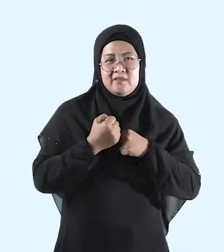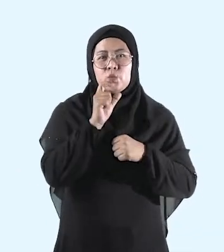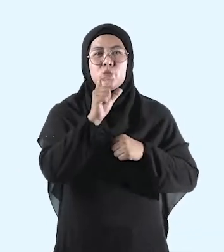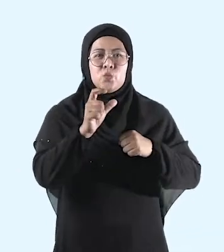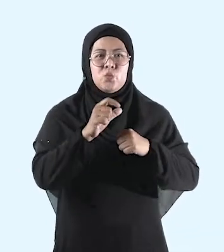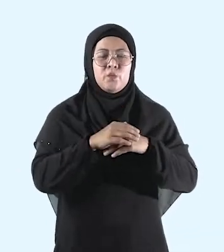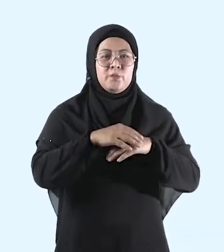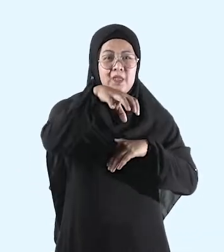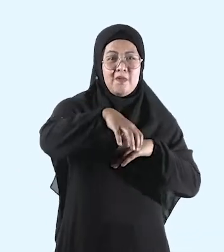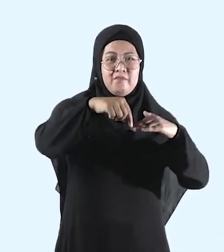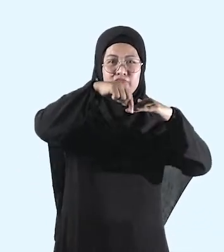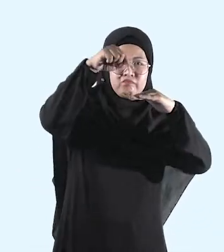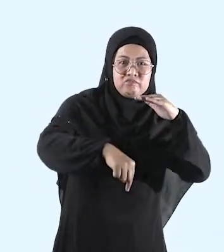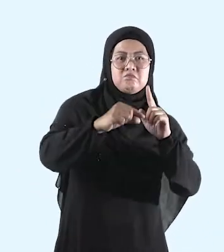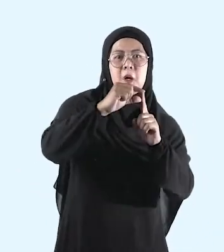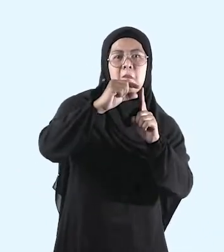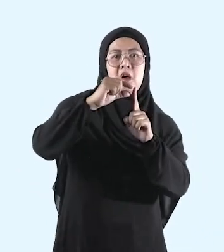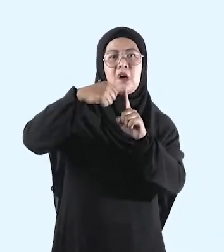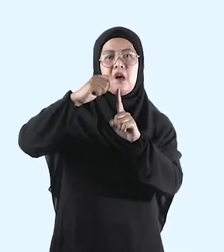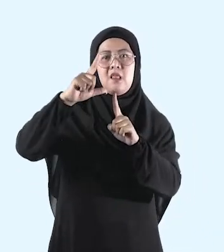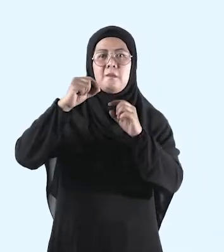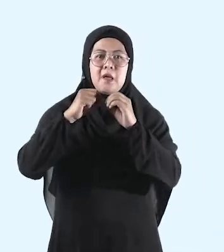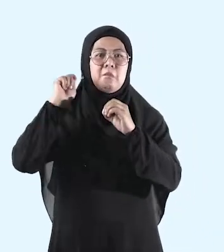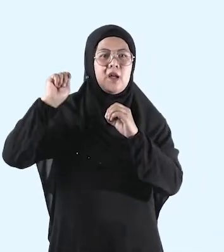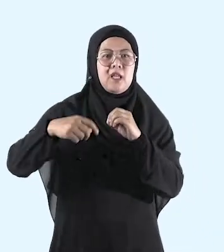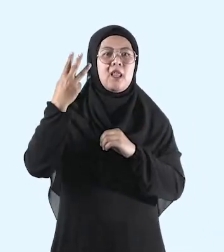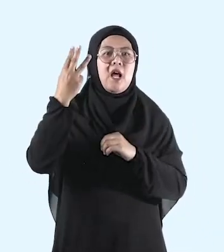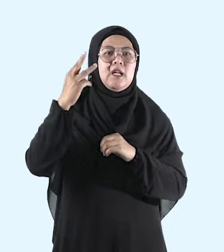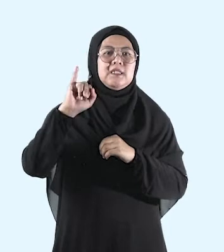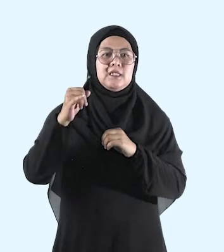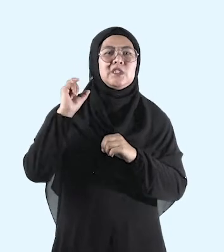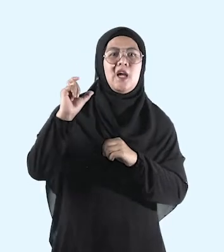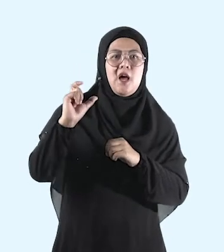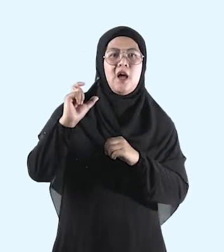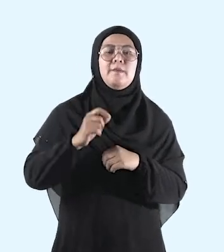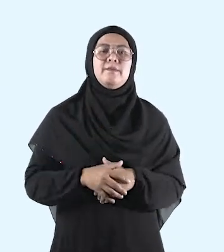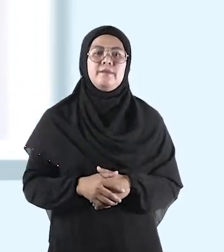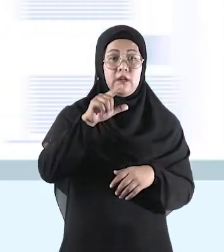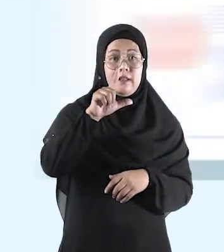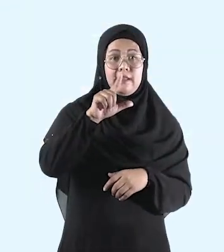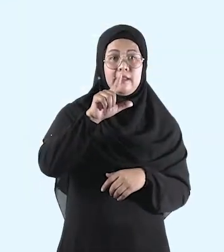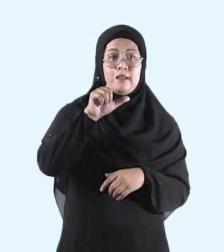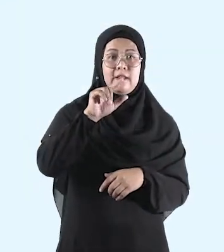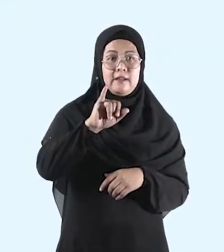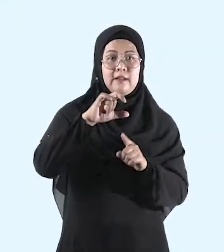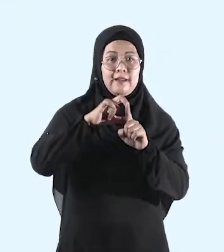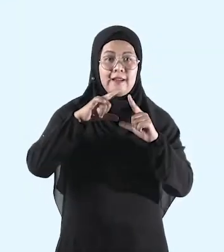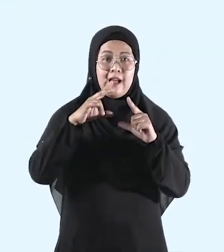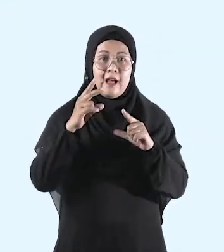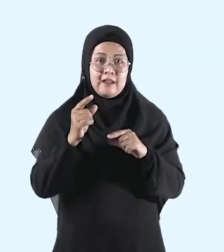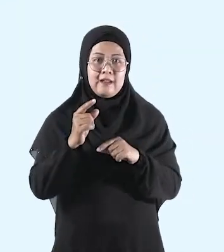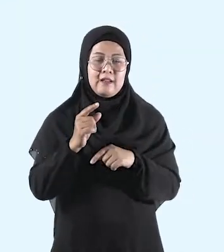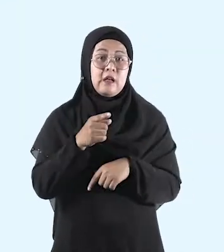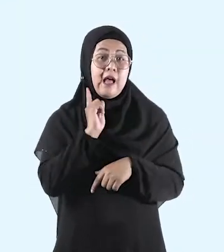in order to do accurate seabed mapping, PPKLP use 3 types of methods, namely 1. Light detection